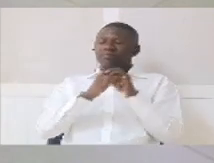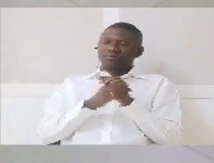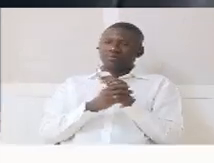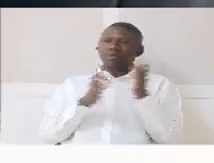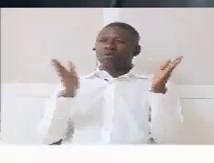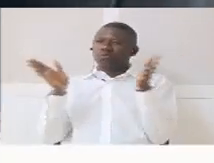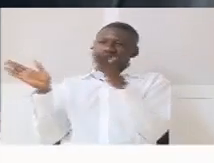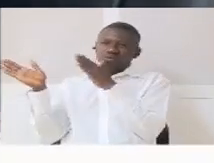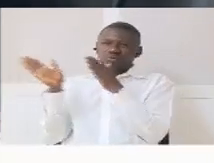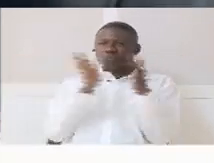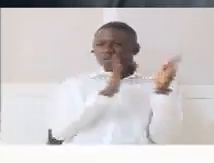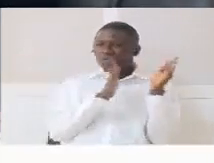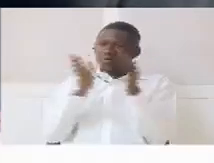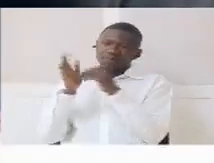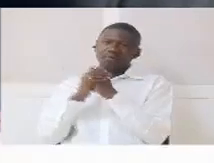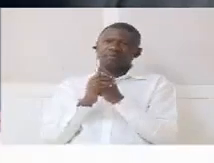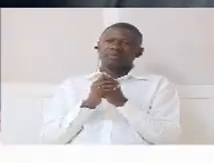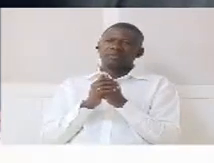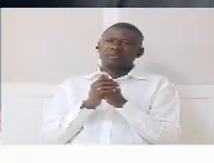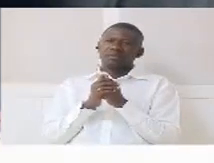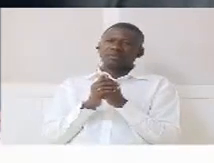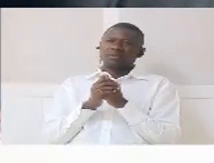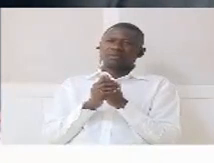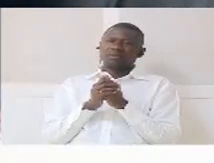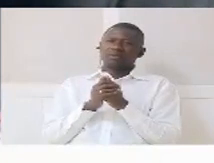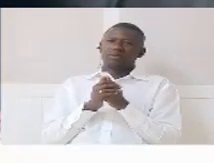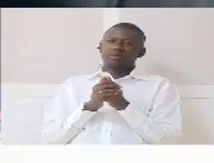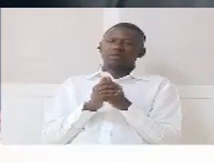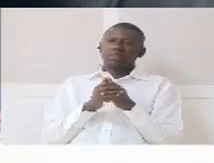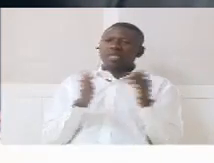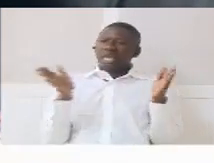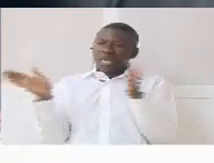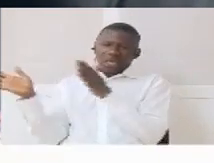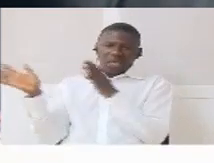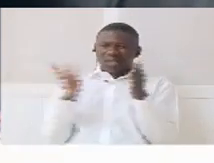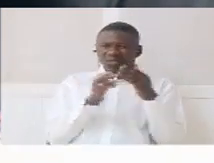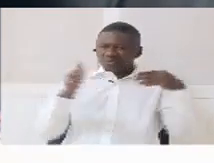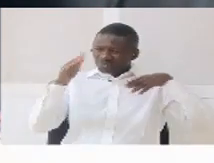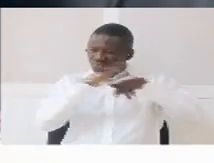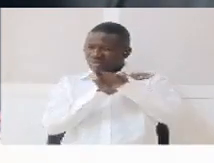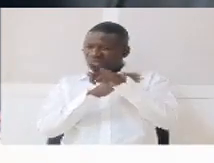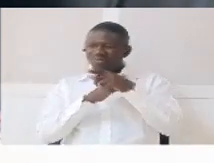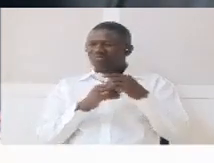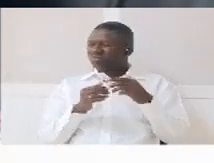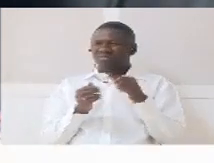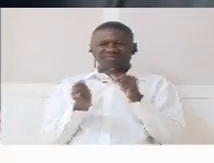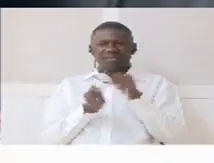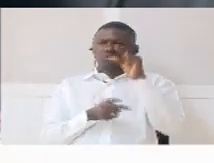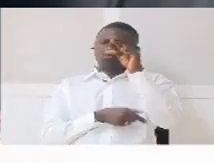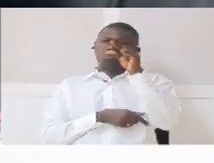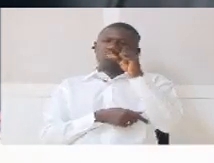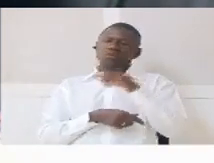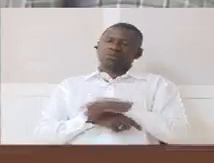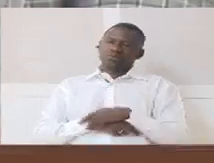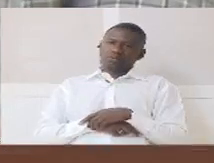smooth. The amount of air that comes through that place to the inside is very minimal. As